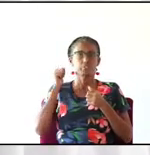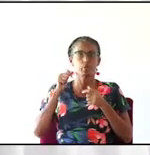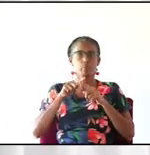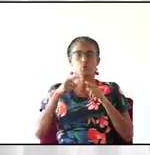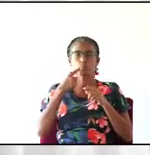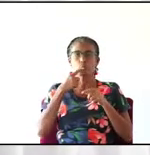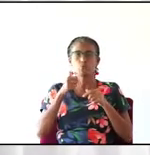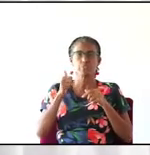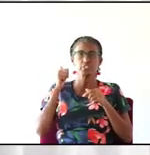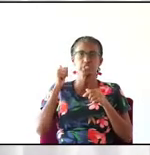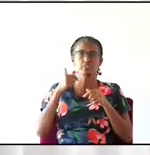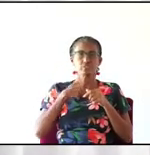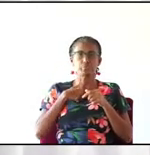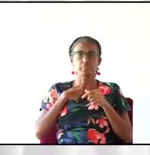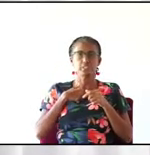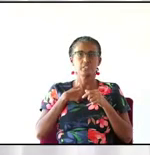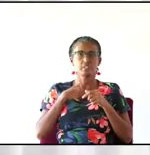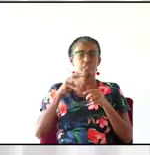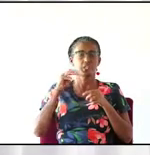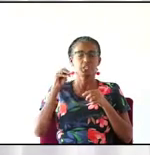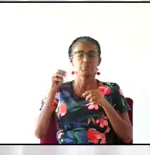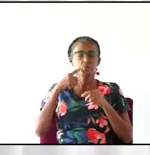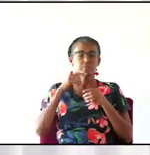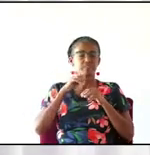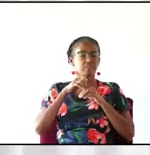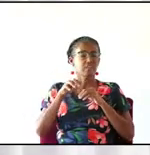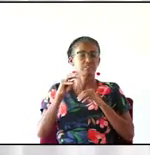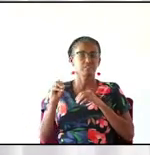me." This is the reading of the Lord.